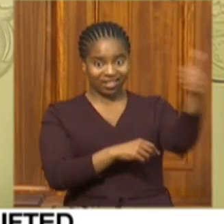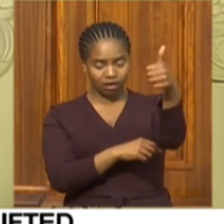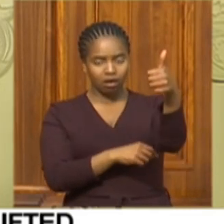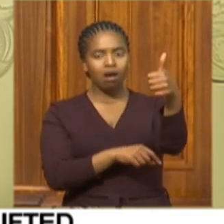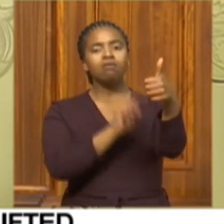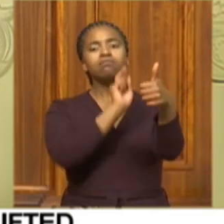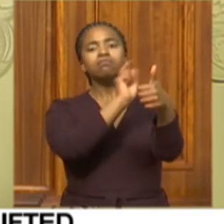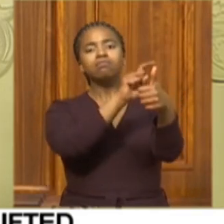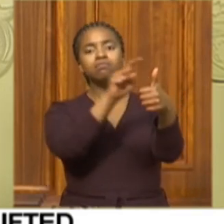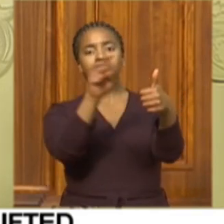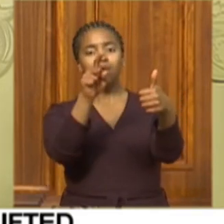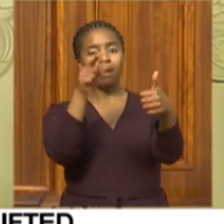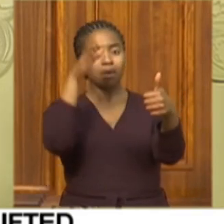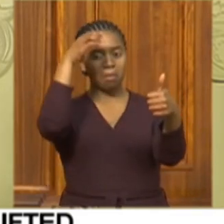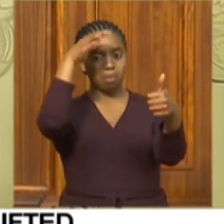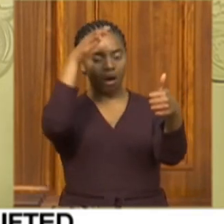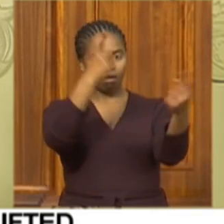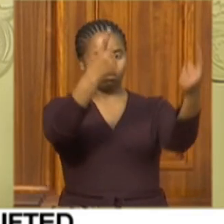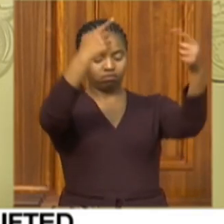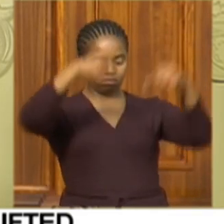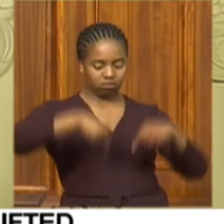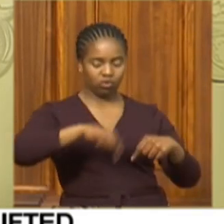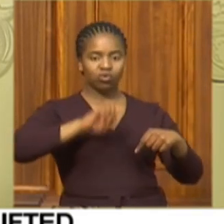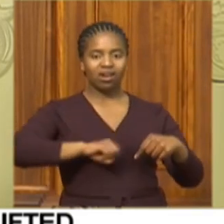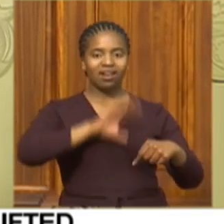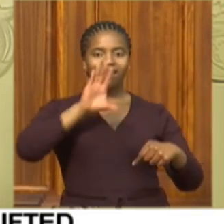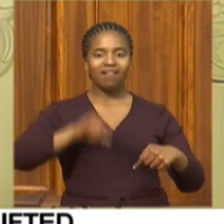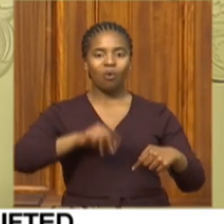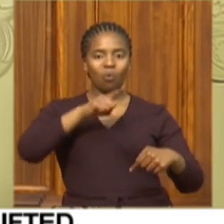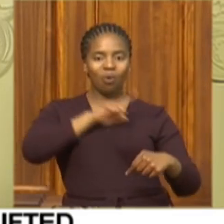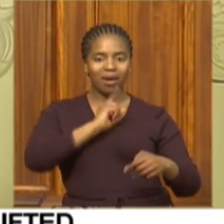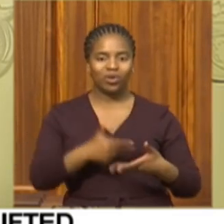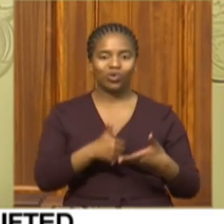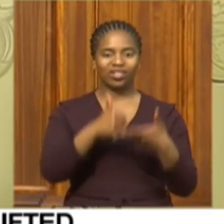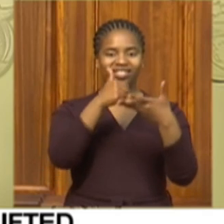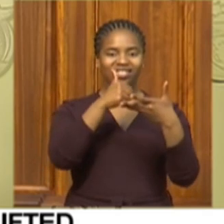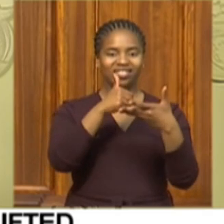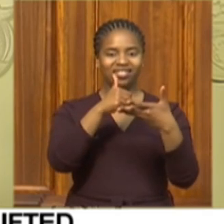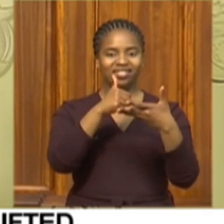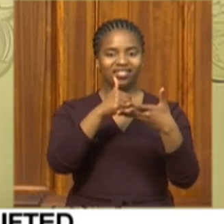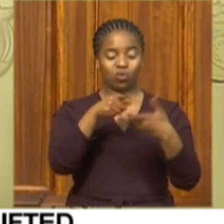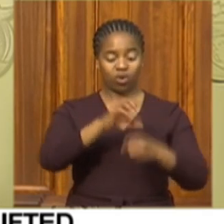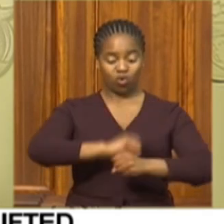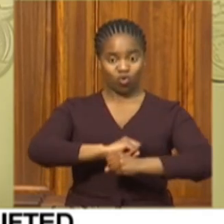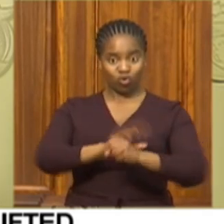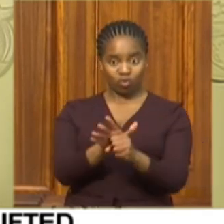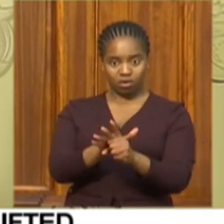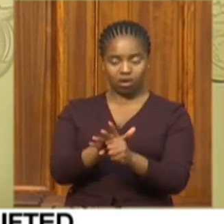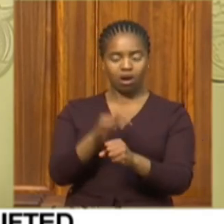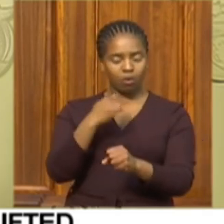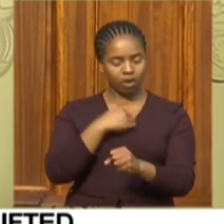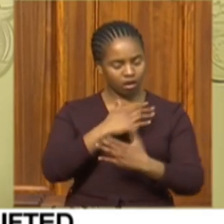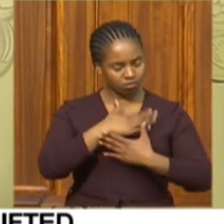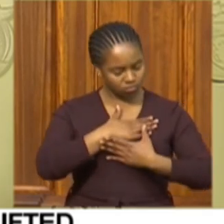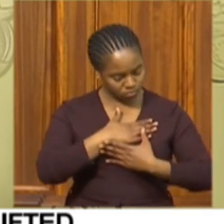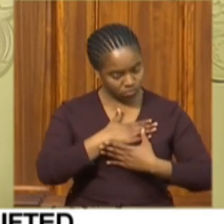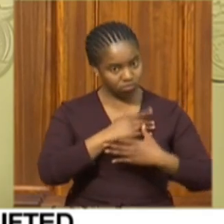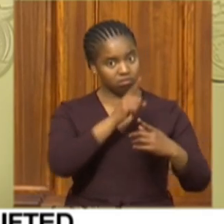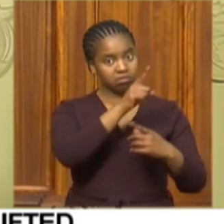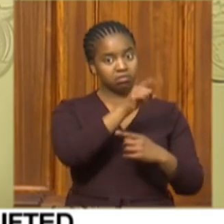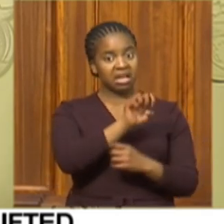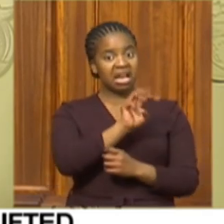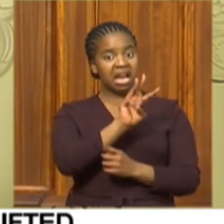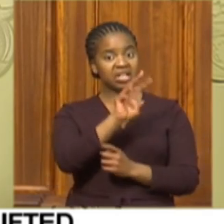experts to South Africa to bolster our efforts against the virus. We deeply welcome the support